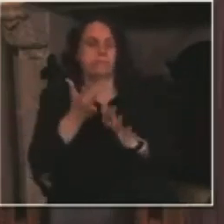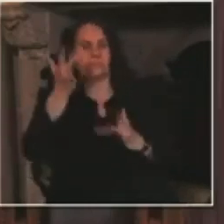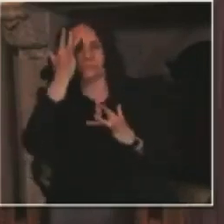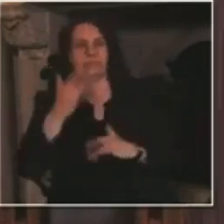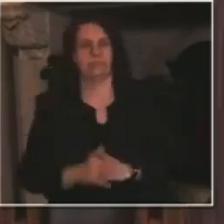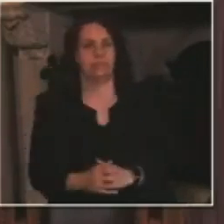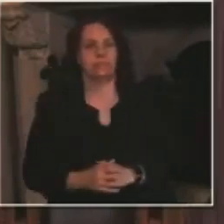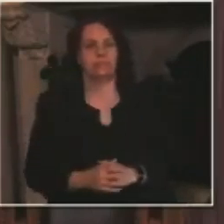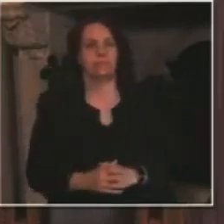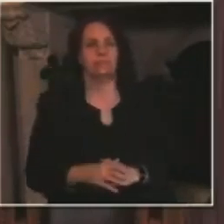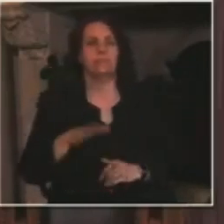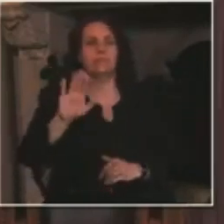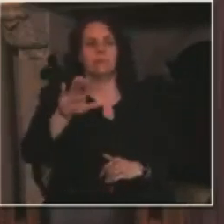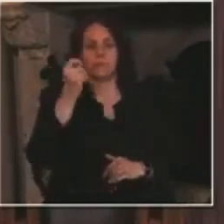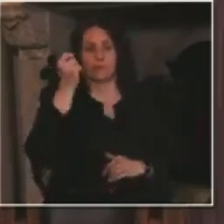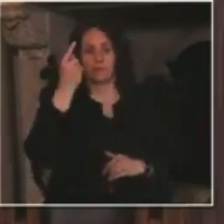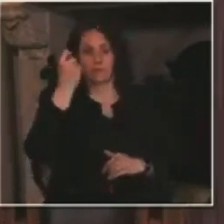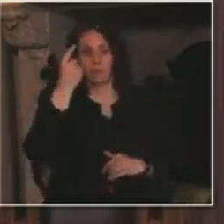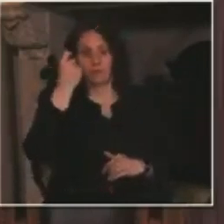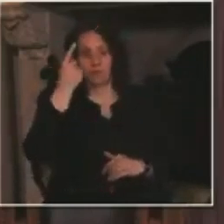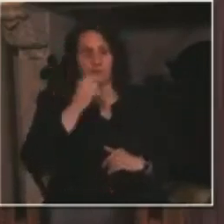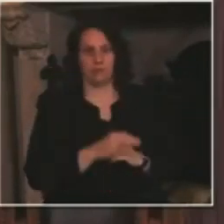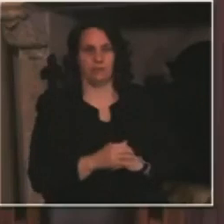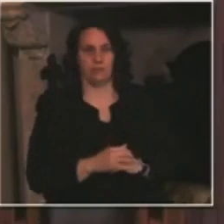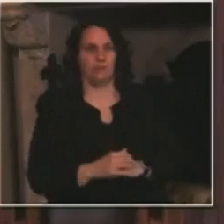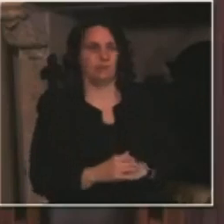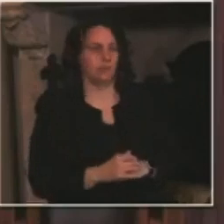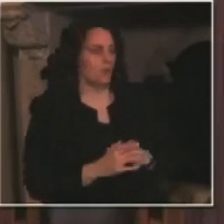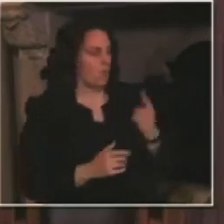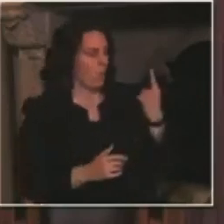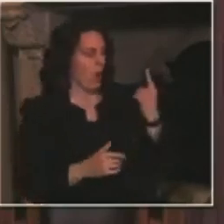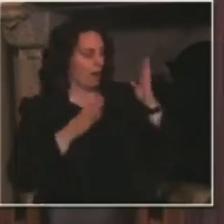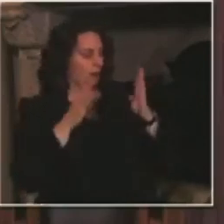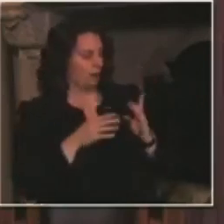yes, tourism is a huge, huge